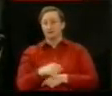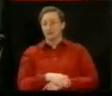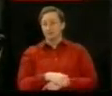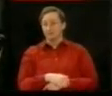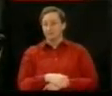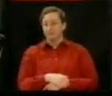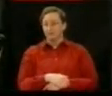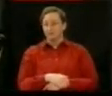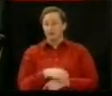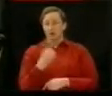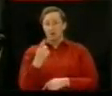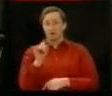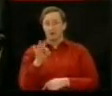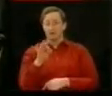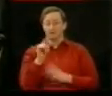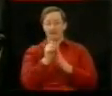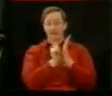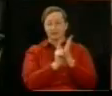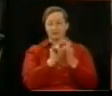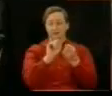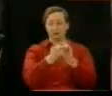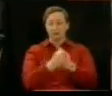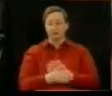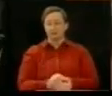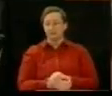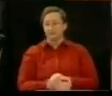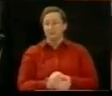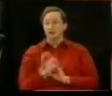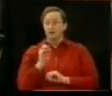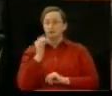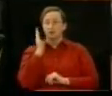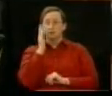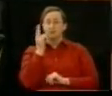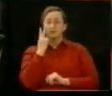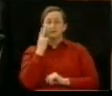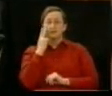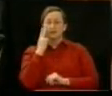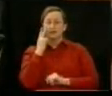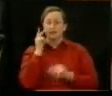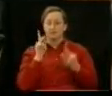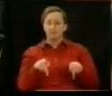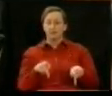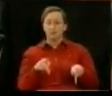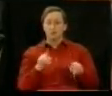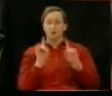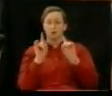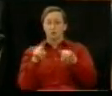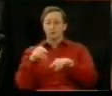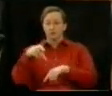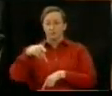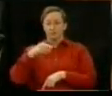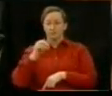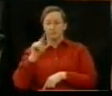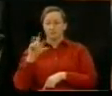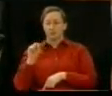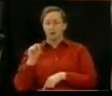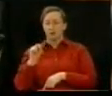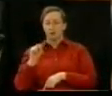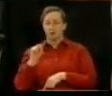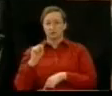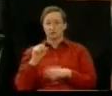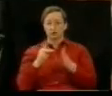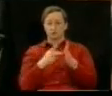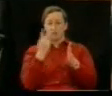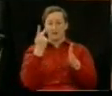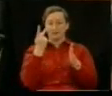the legislature changes. So we would be looking at folks going to the polls twice in just a matter of months